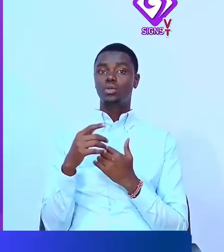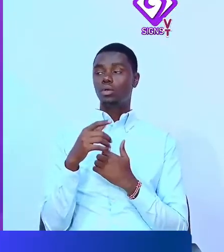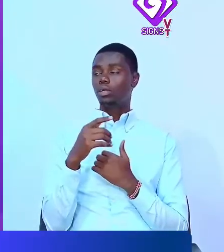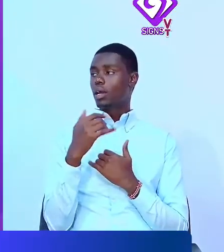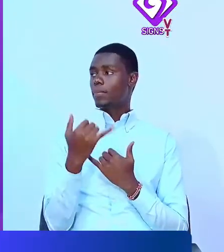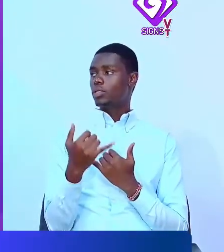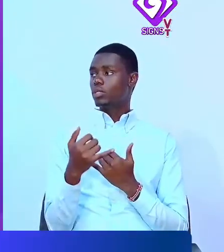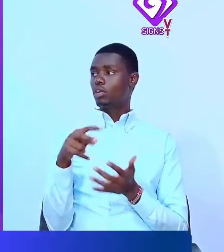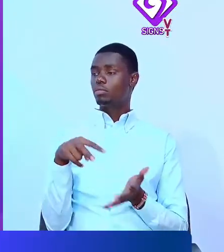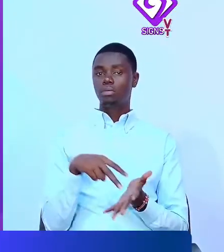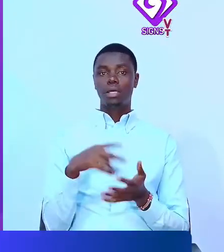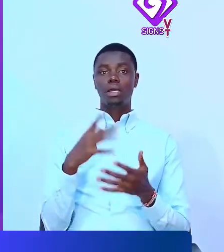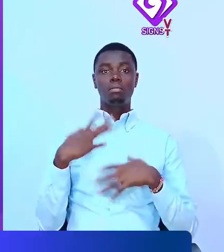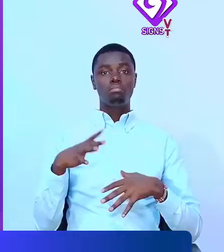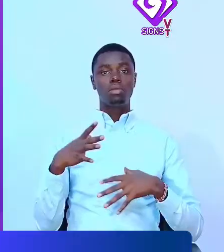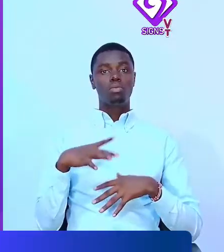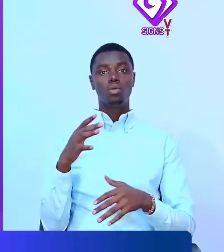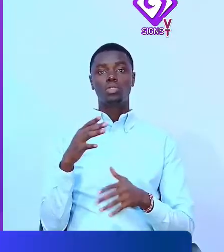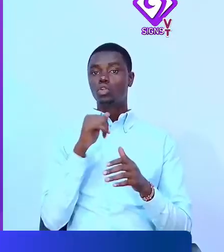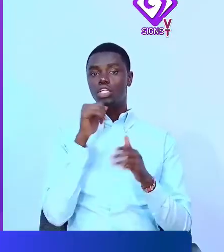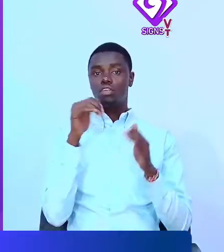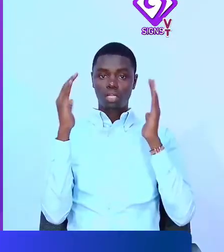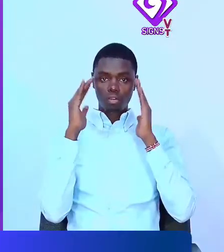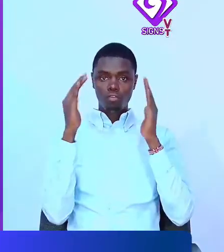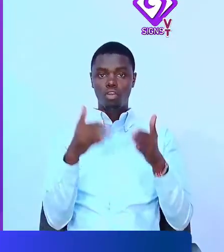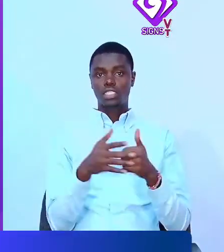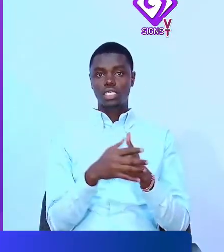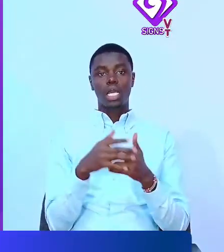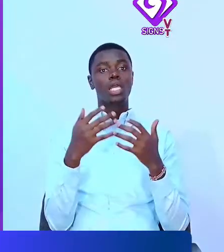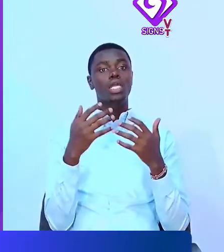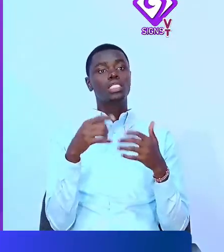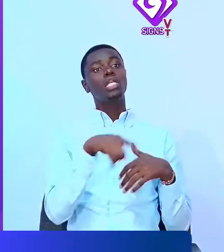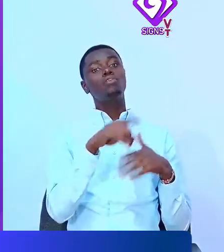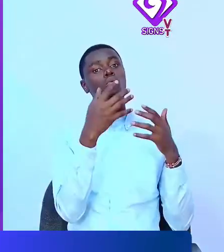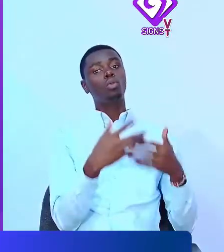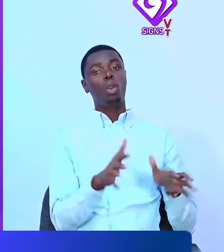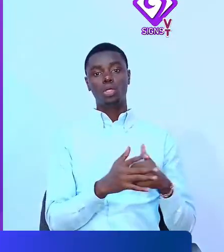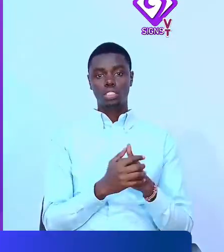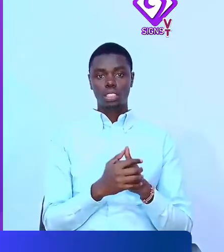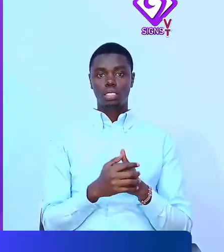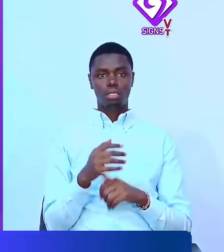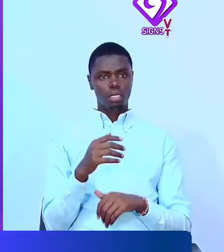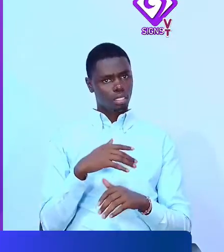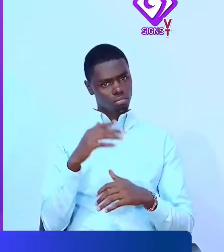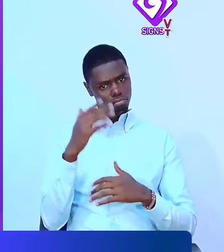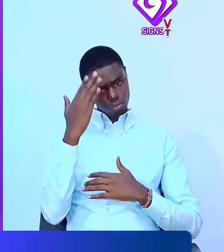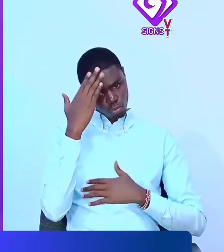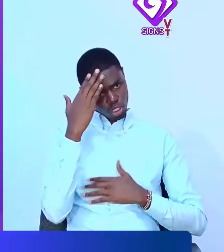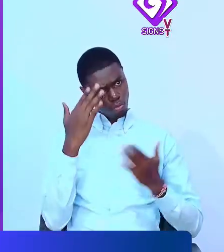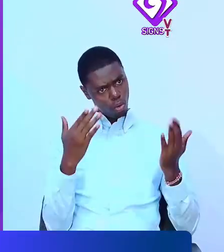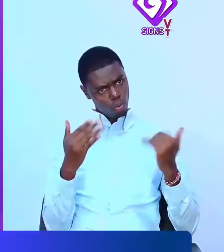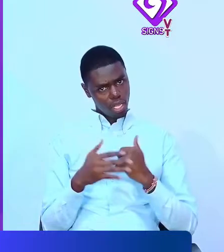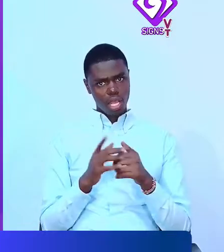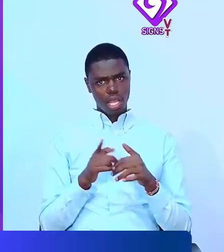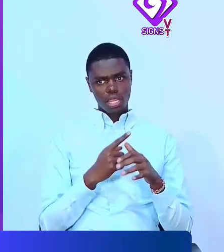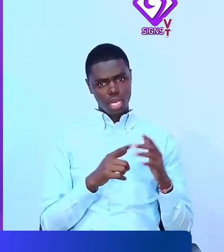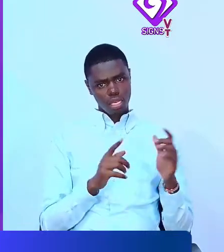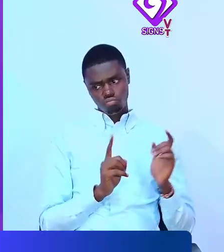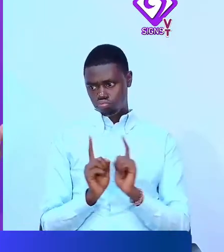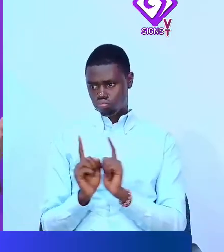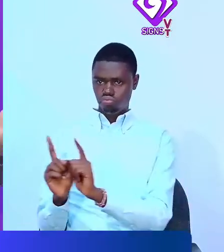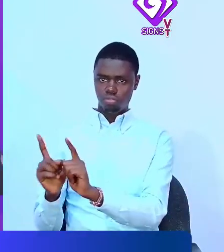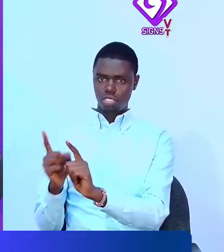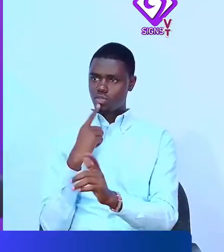was just standing there. No one was even giving attention. He was completely lost. So I told, hey, Mheshimiwa kuja. Then I took him and told them,